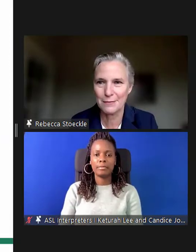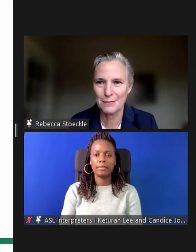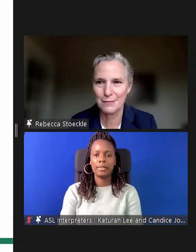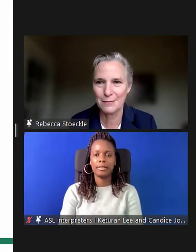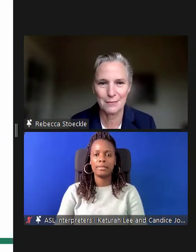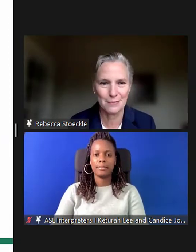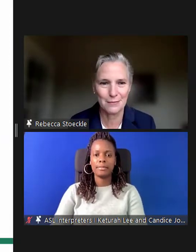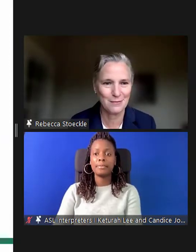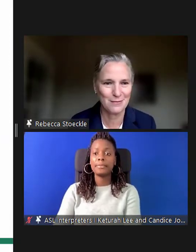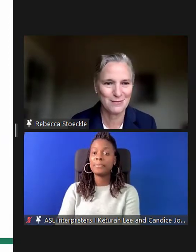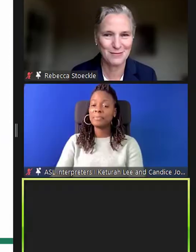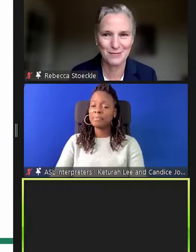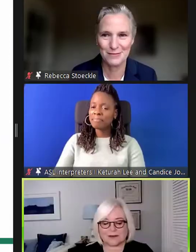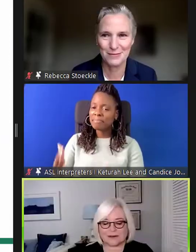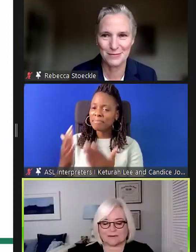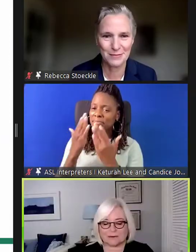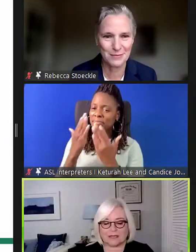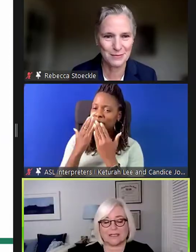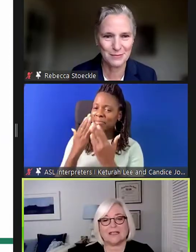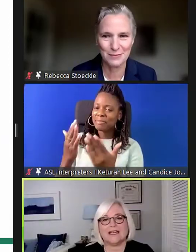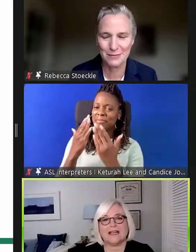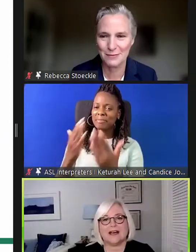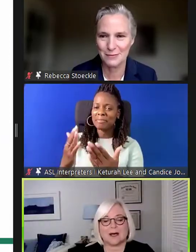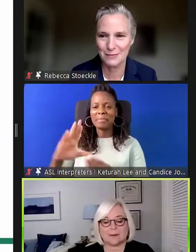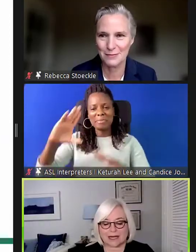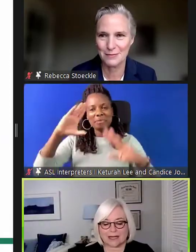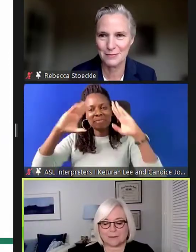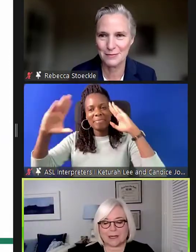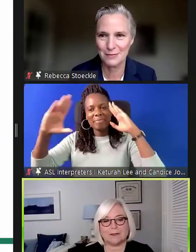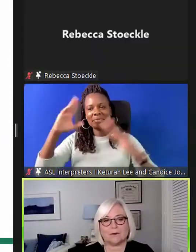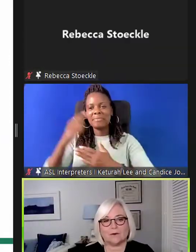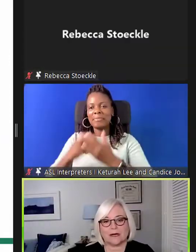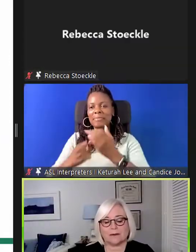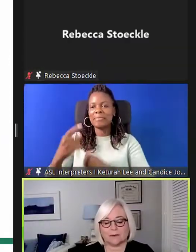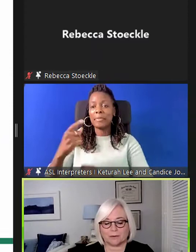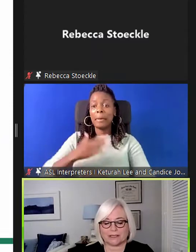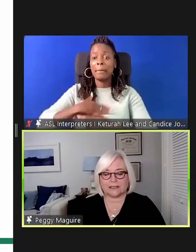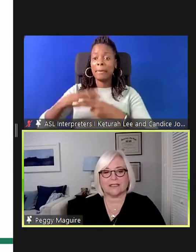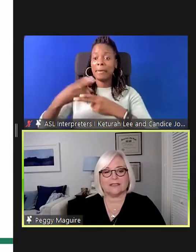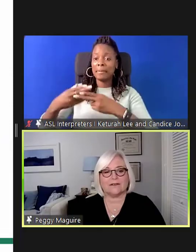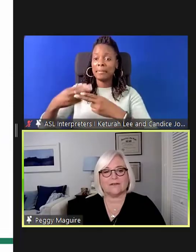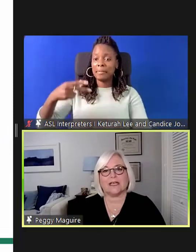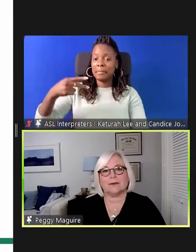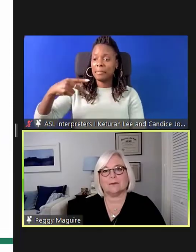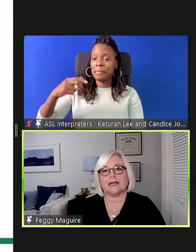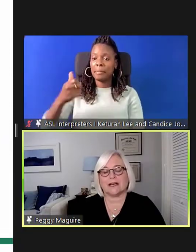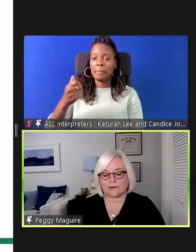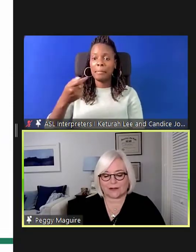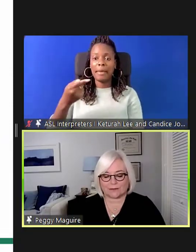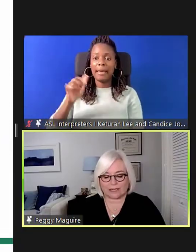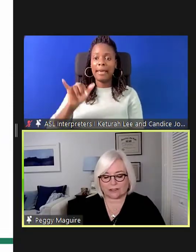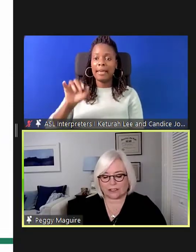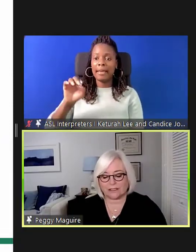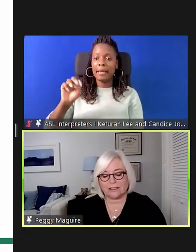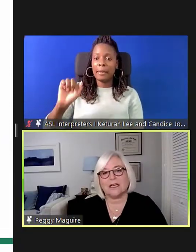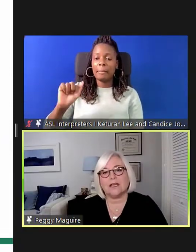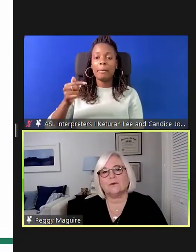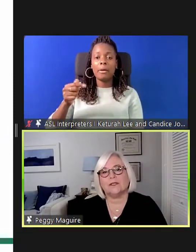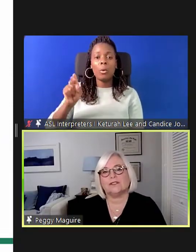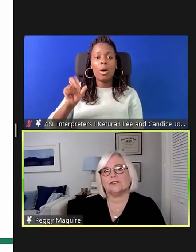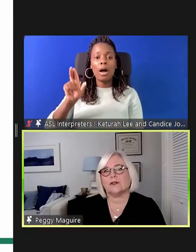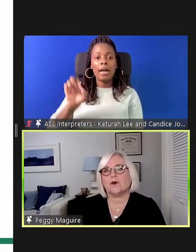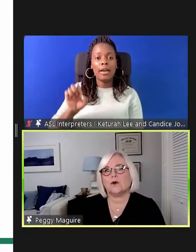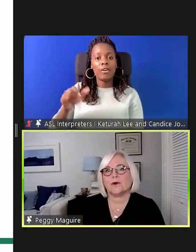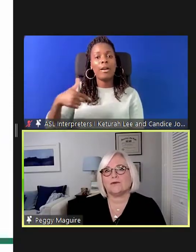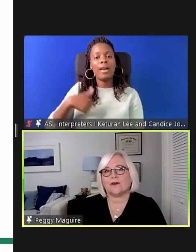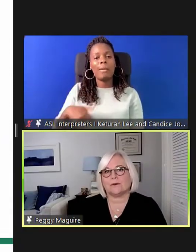Thank you very much, and hello everyone. I am Peggy McGuire. I'm the president of the Cambia Health Foundation,